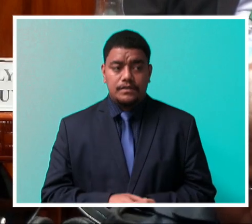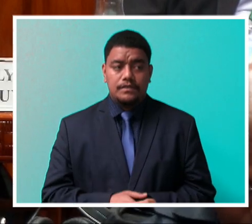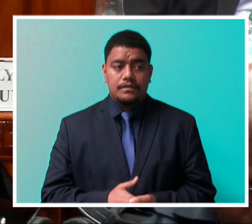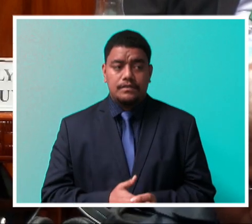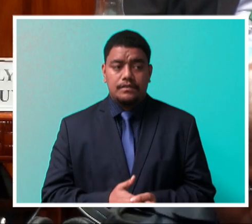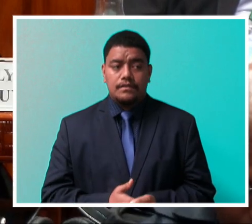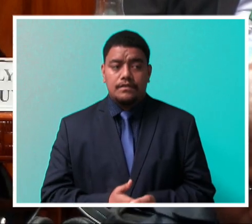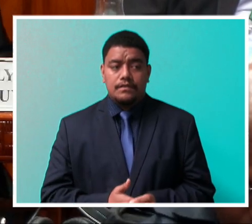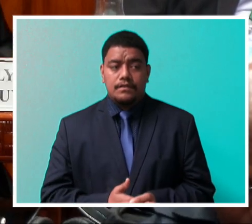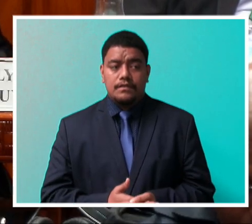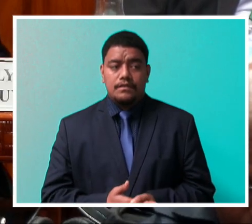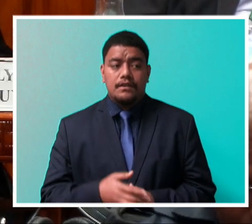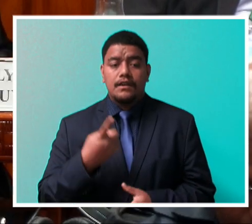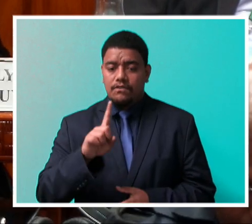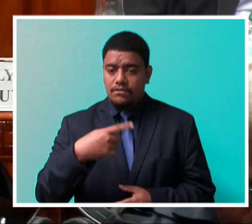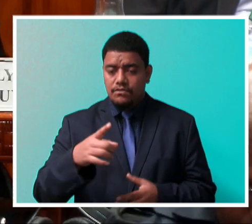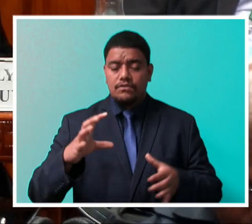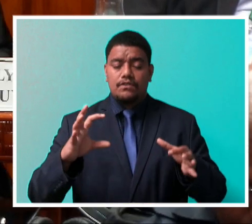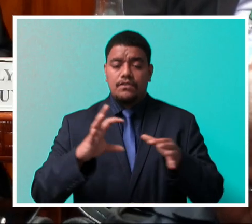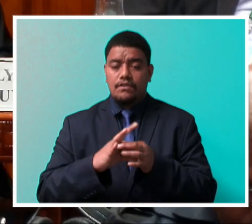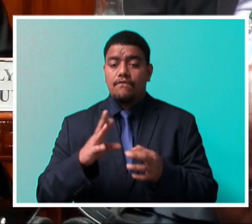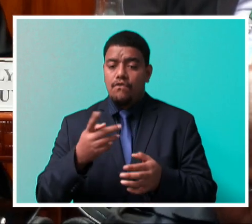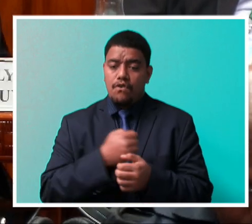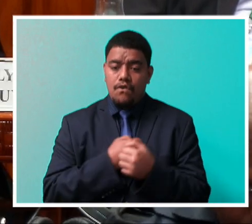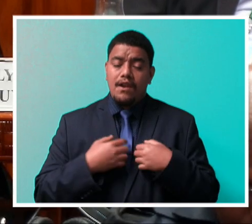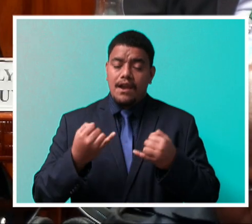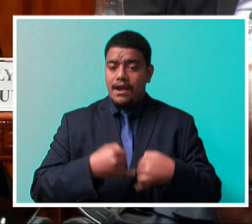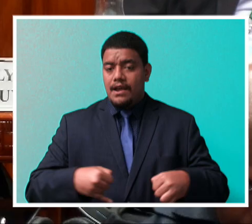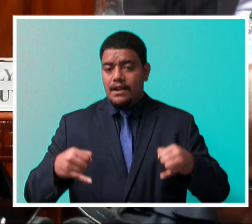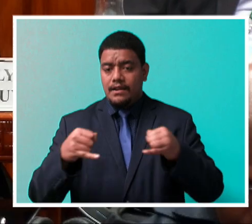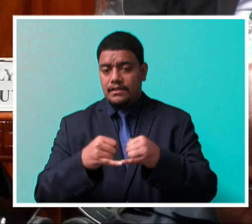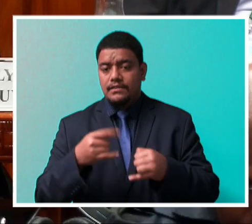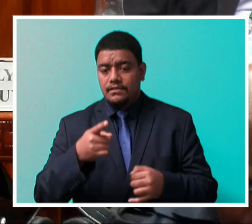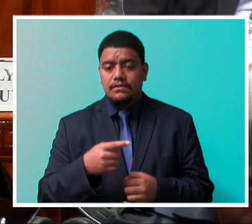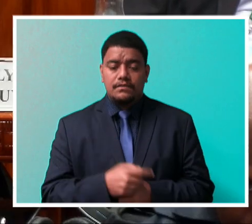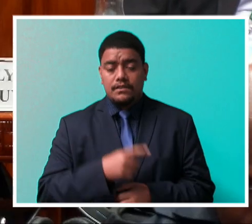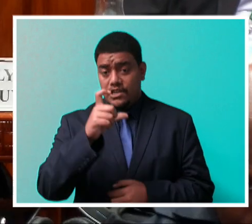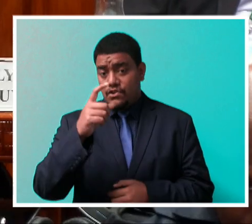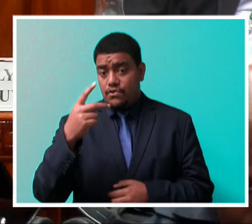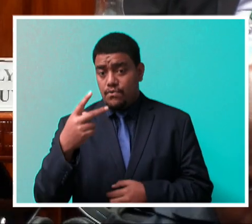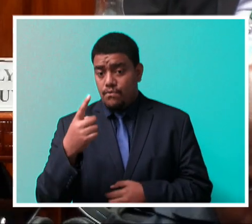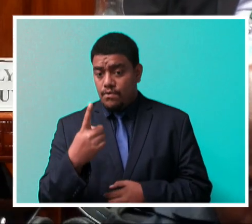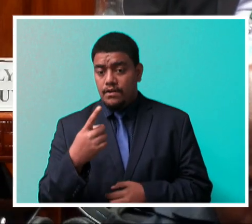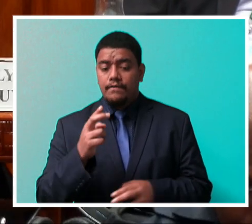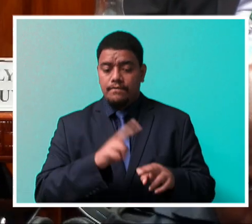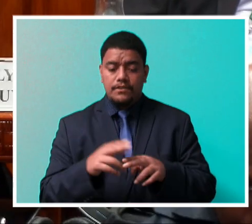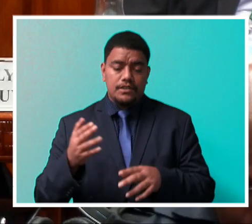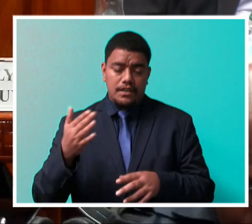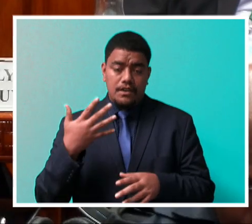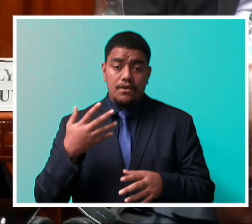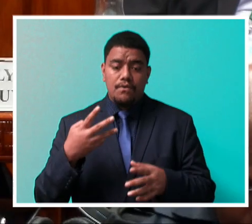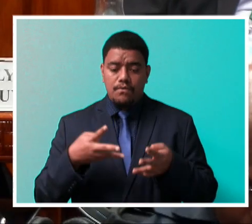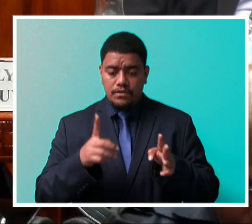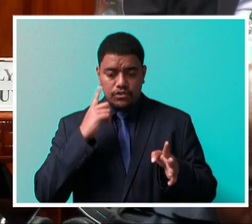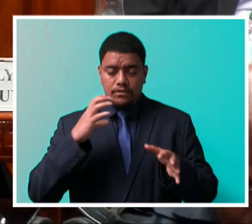fuel, and expanding connectivity to our islands, all while retaining our FAA Category 1 rating and protecting Fiji's access to the United